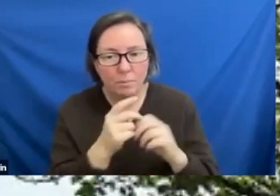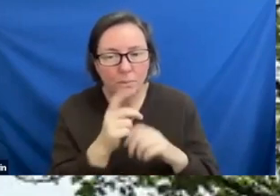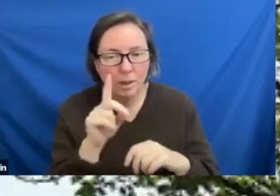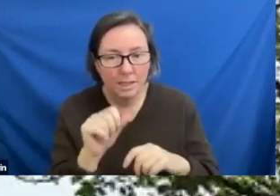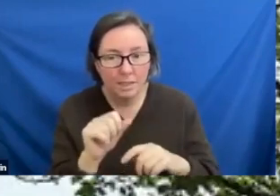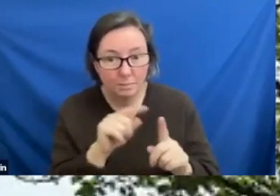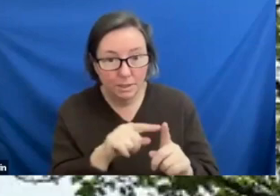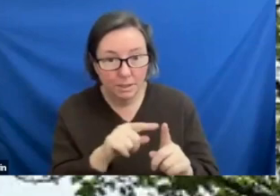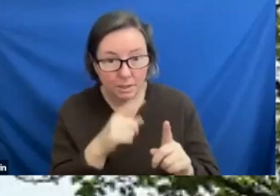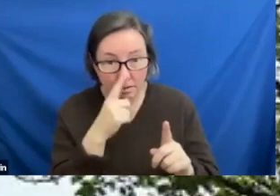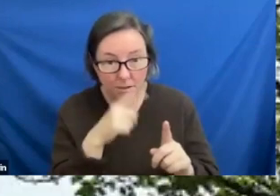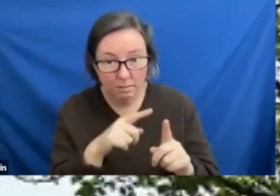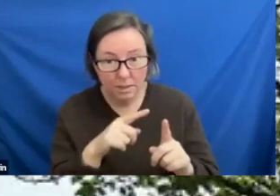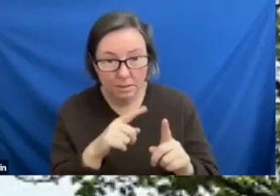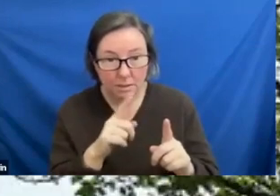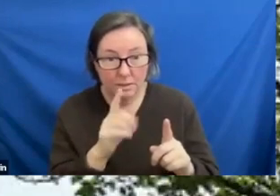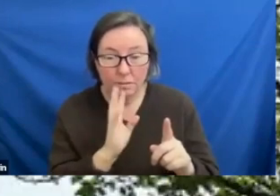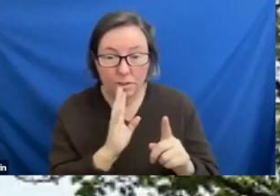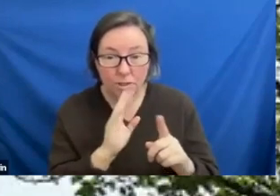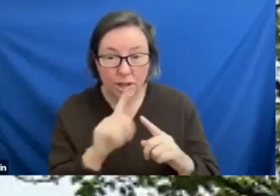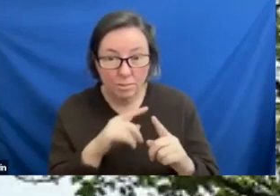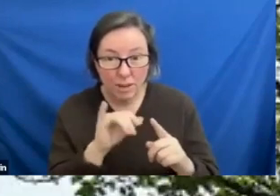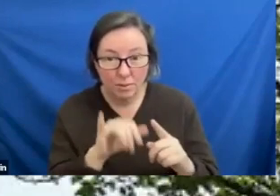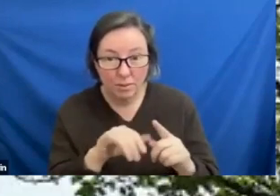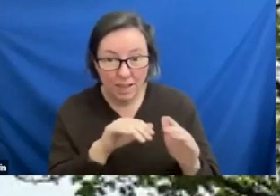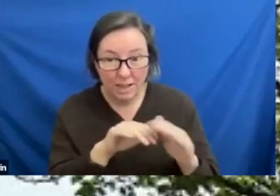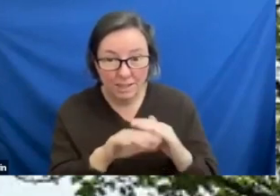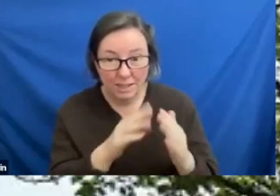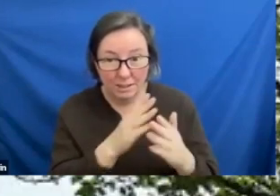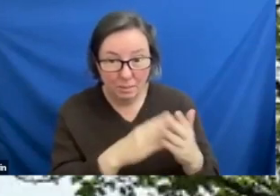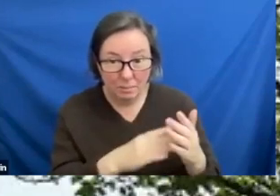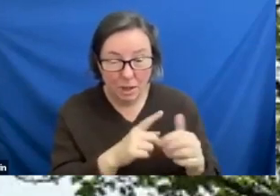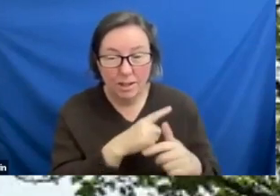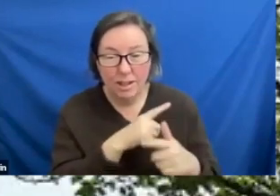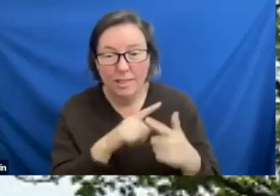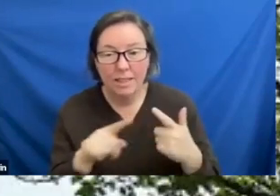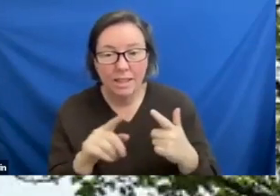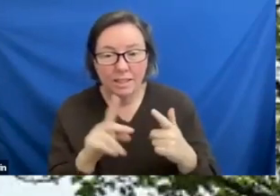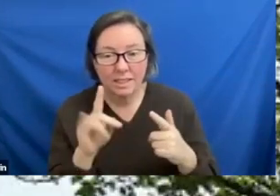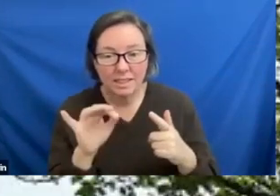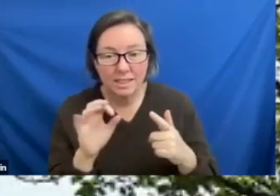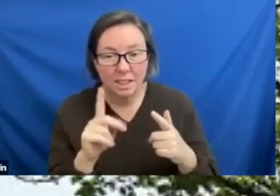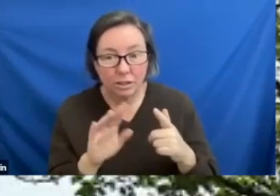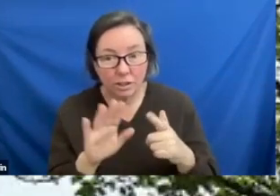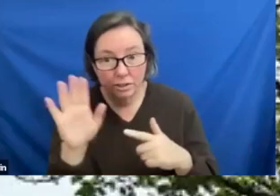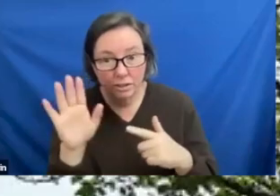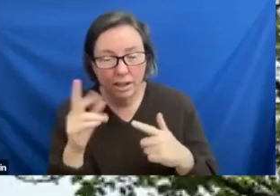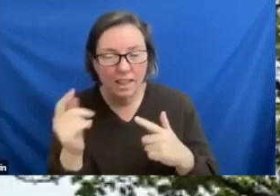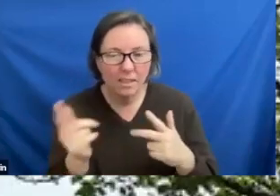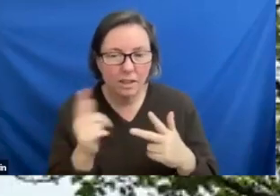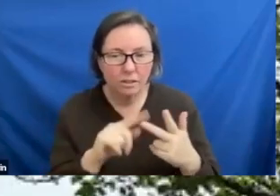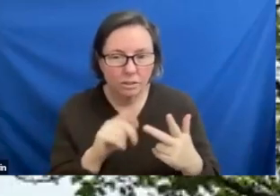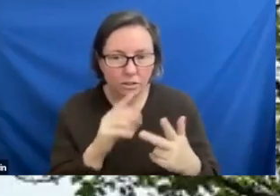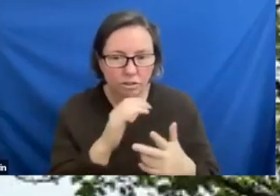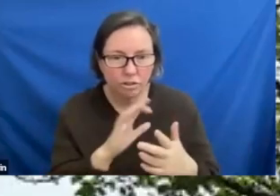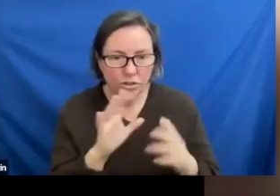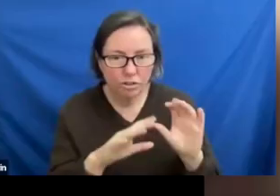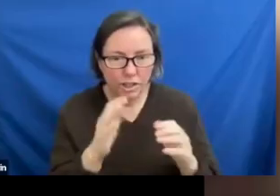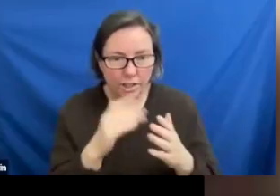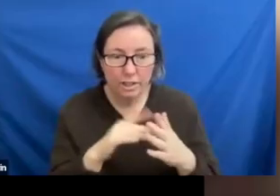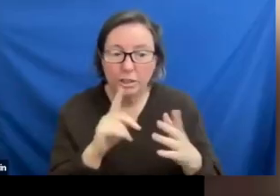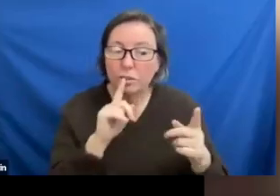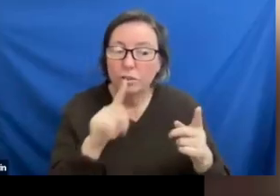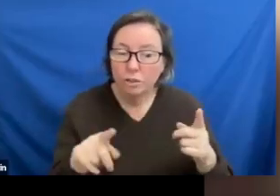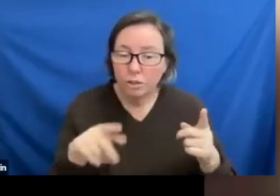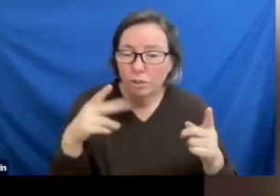probably possibly speak to those, and then we can go over to Derek's hand raised, and then I'll go back to the chat. Sure. So